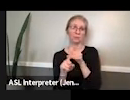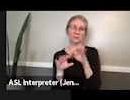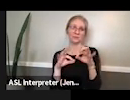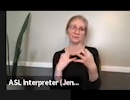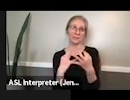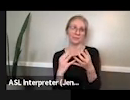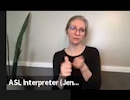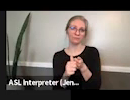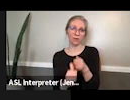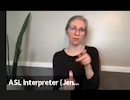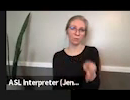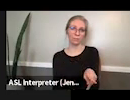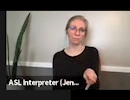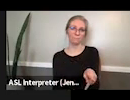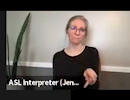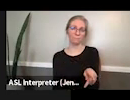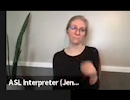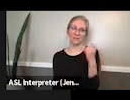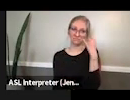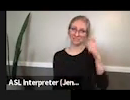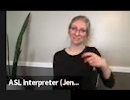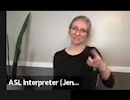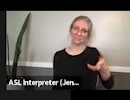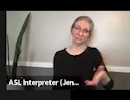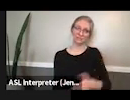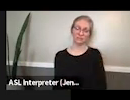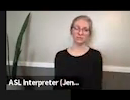need here. Remember, we said that